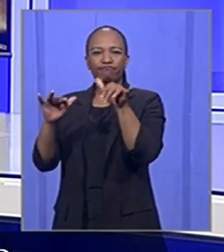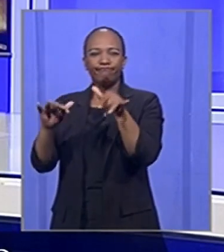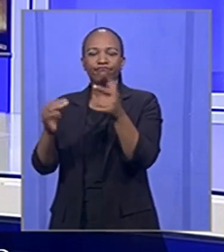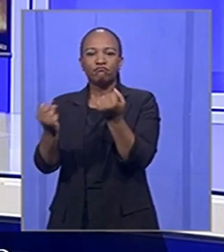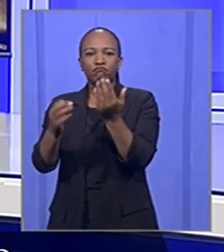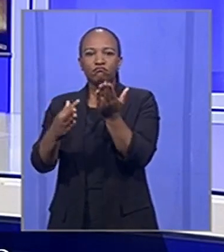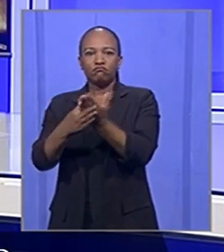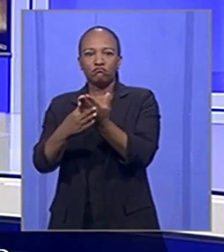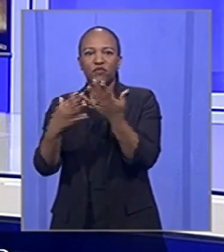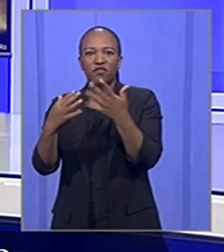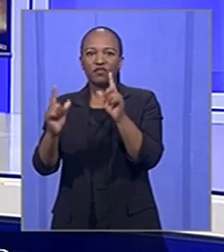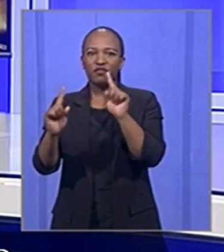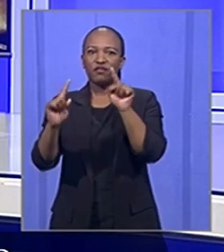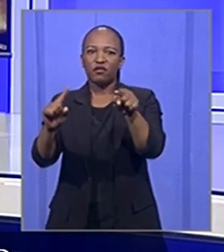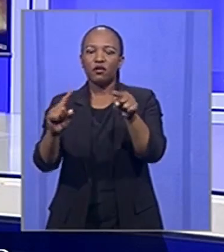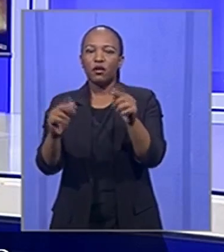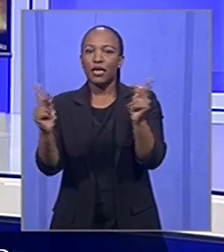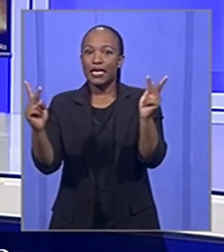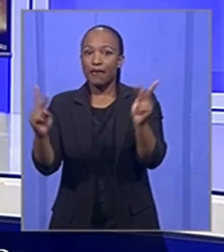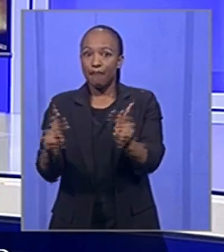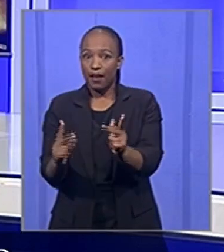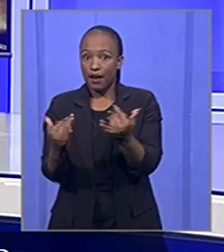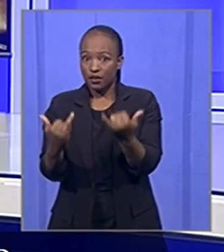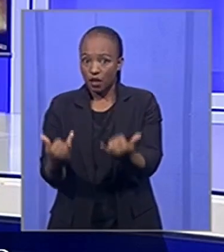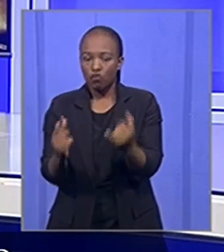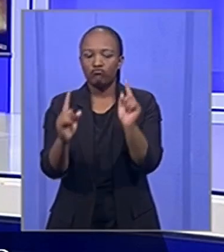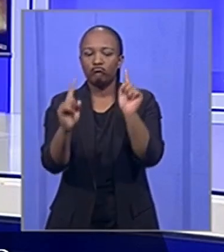lekgotleng la magistrata Kimberley kajeno.